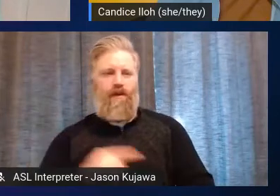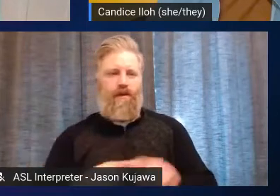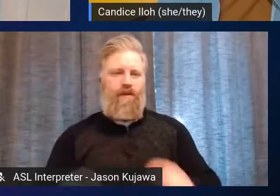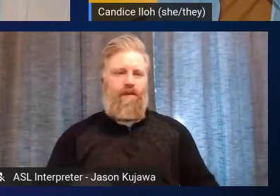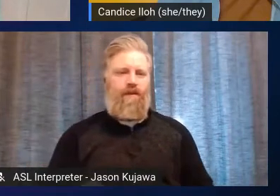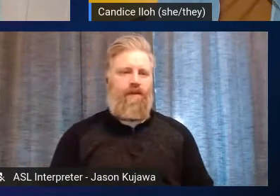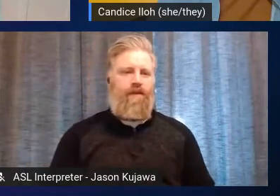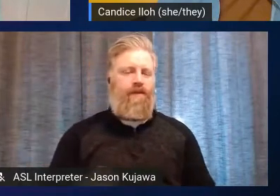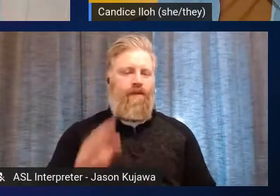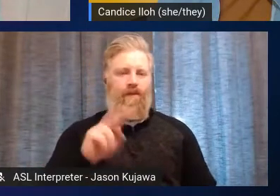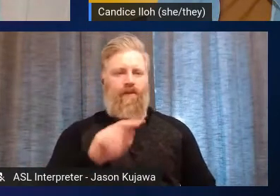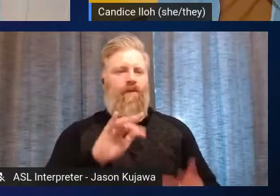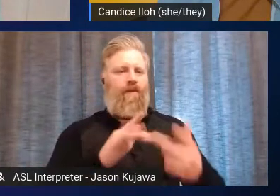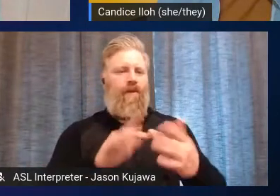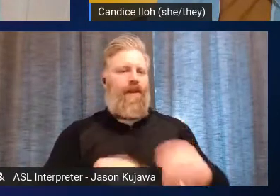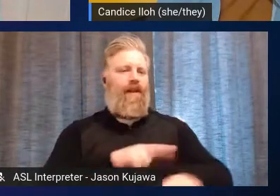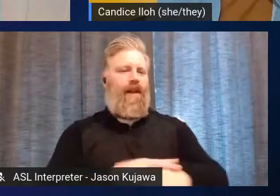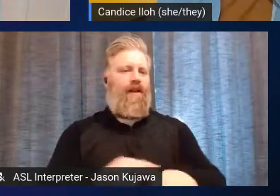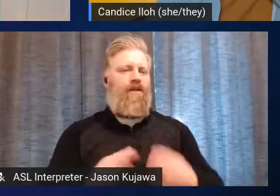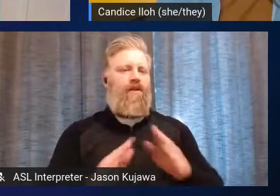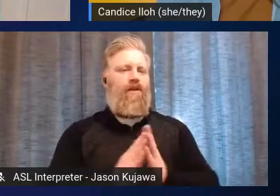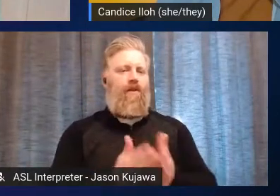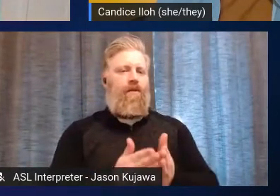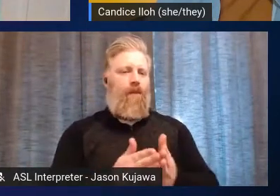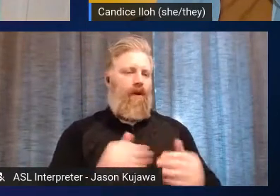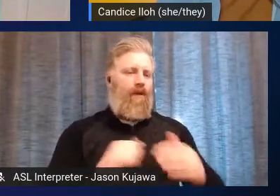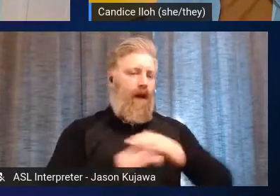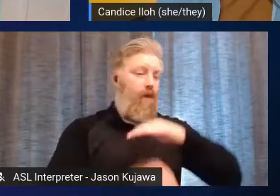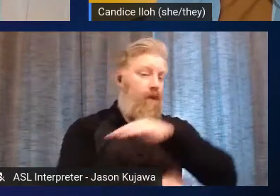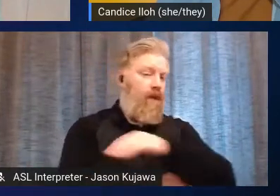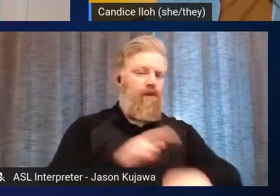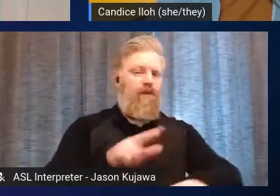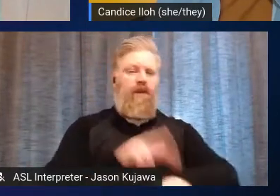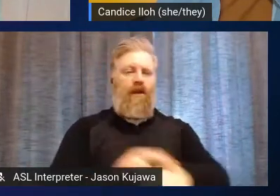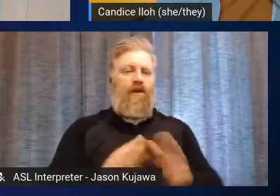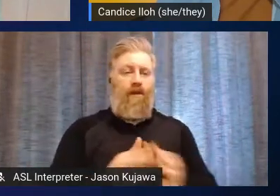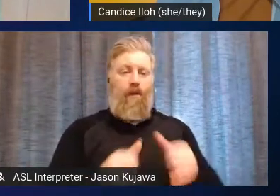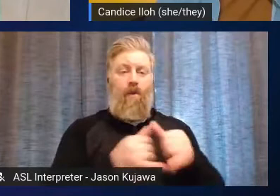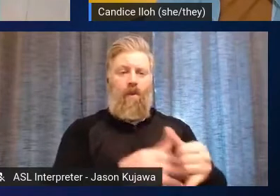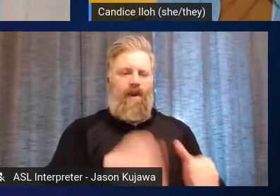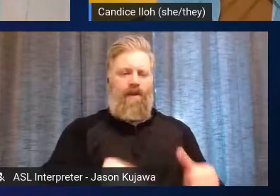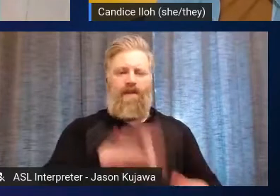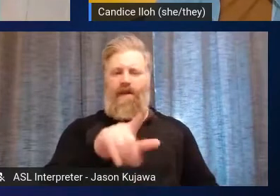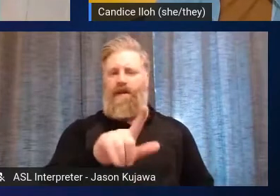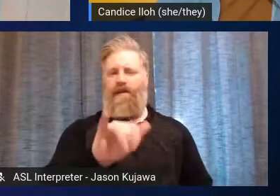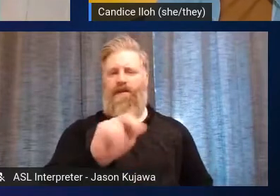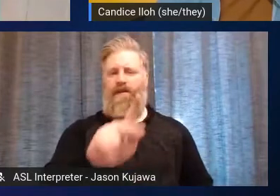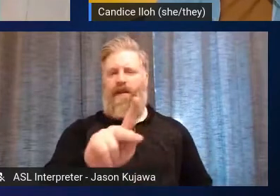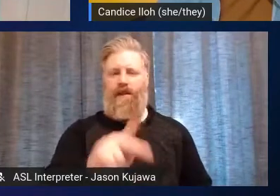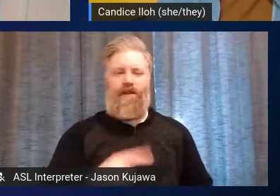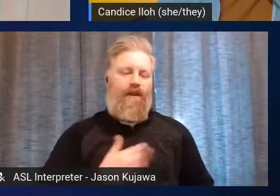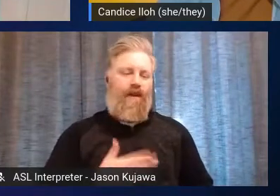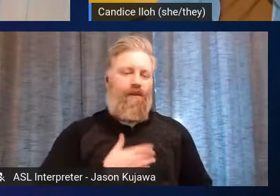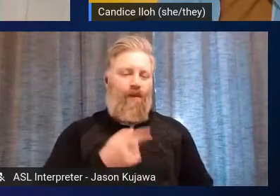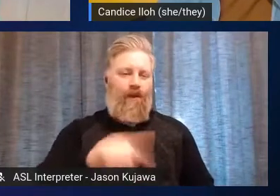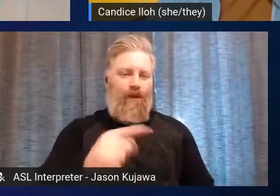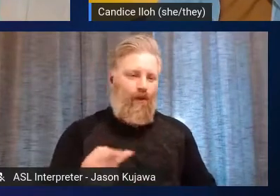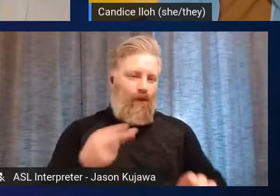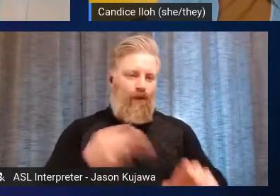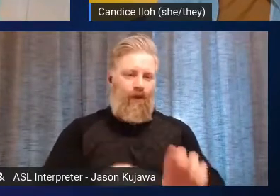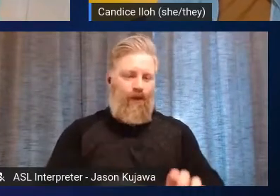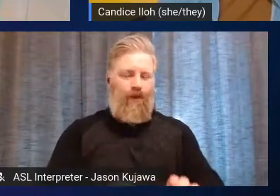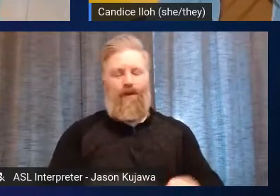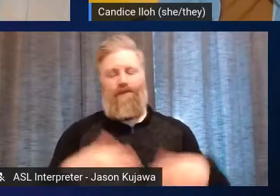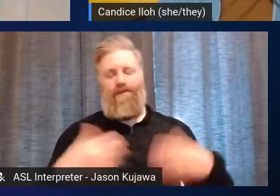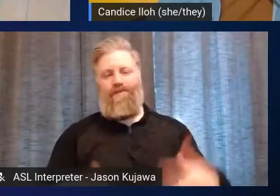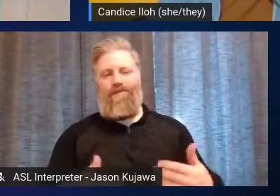to the National Book Foundation or National Book Awards and you can find it. I appreciate y'all for tuning in and I'm going to holler at y'all soon. Be safe, wear